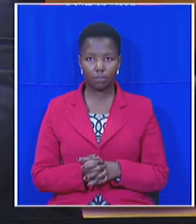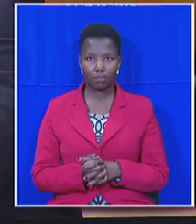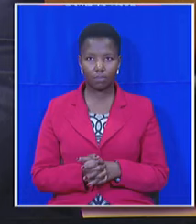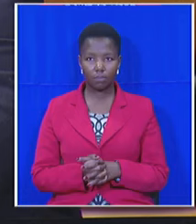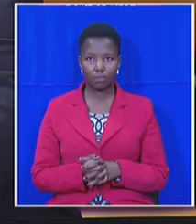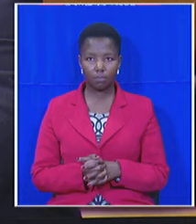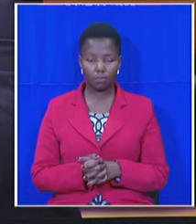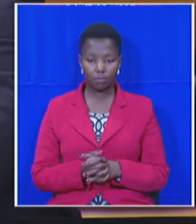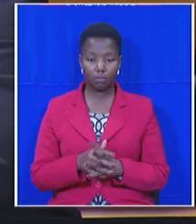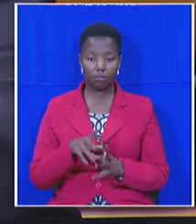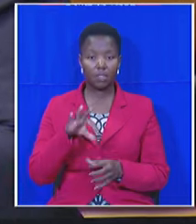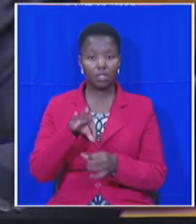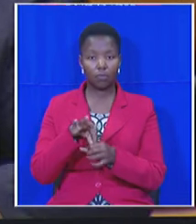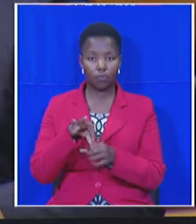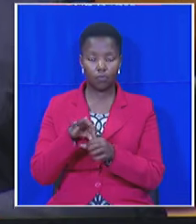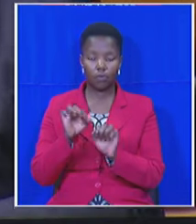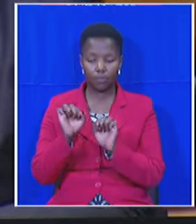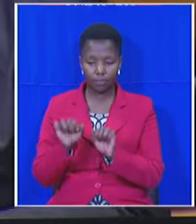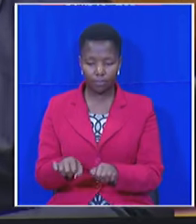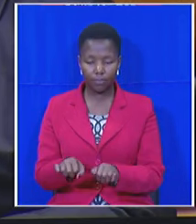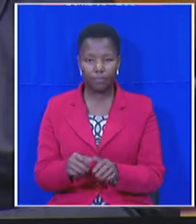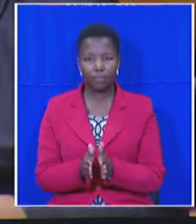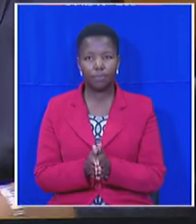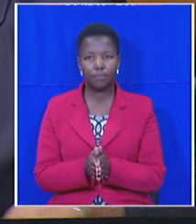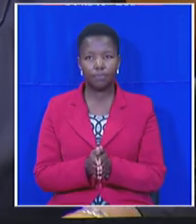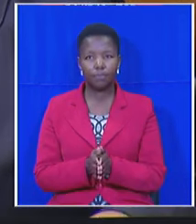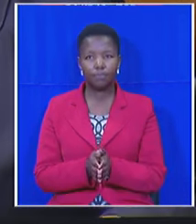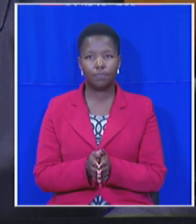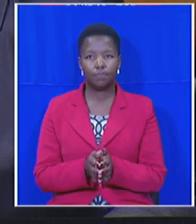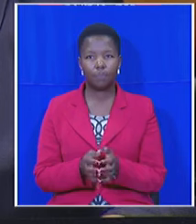The vote is accordingly agreed to.